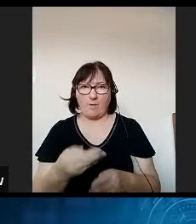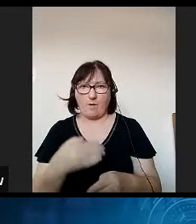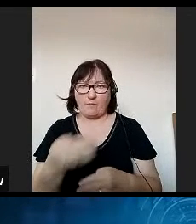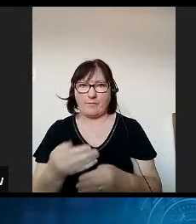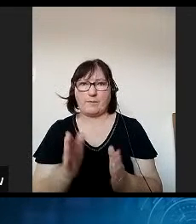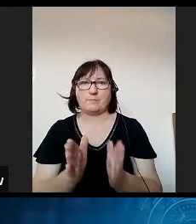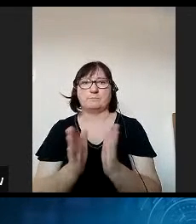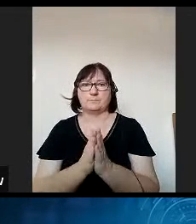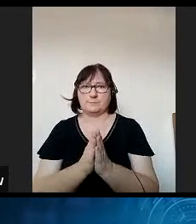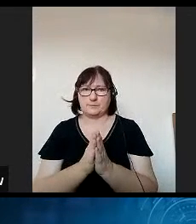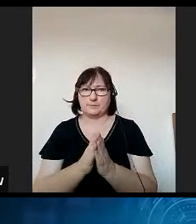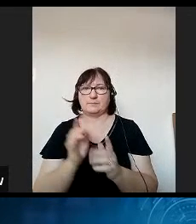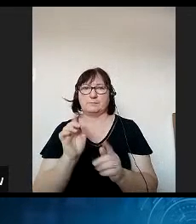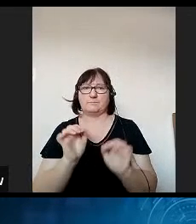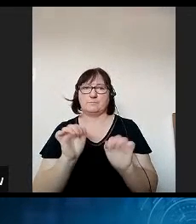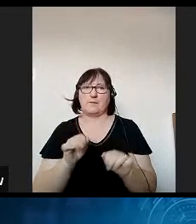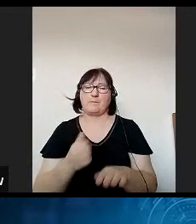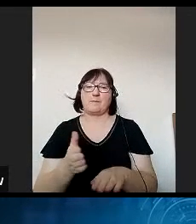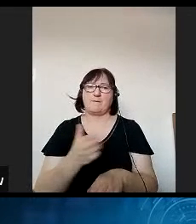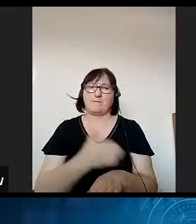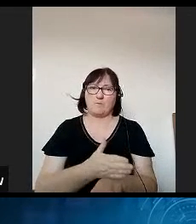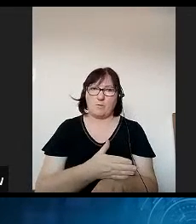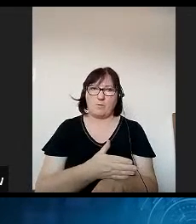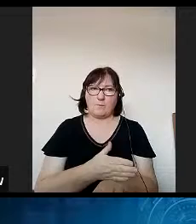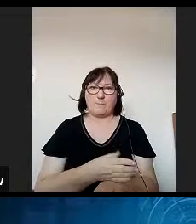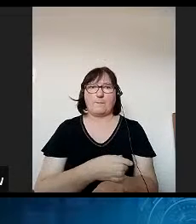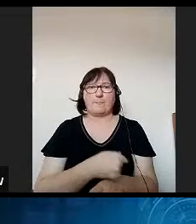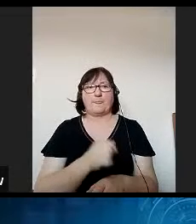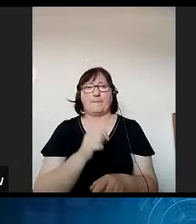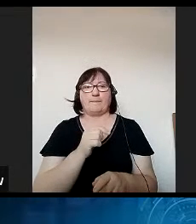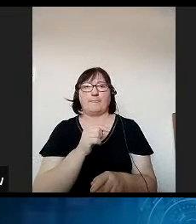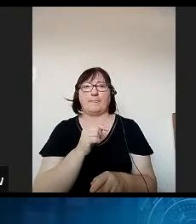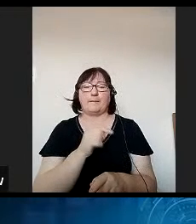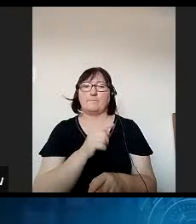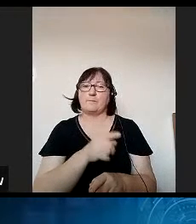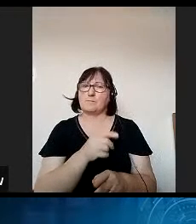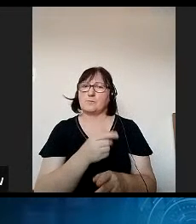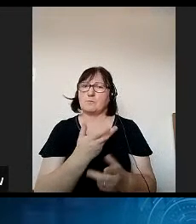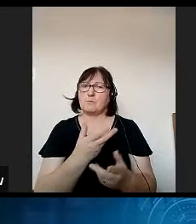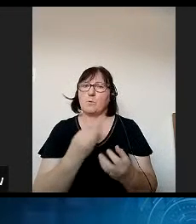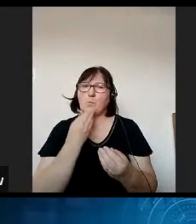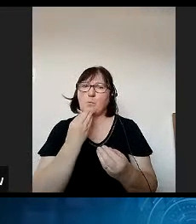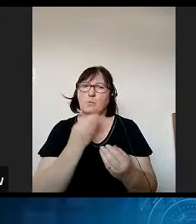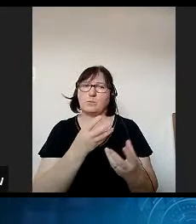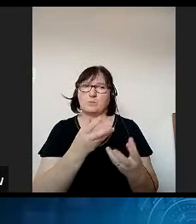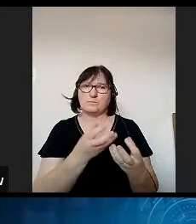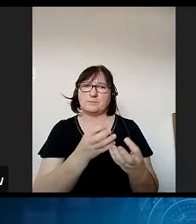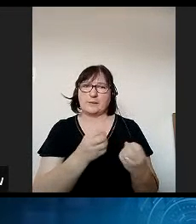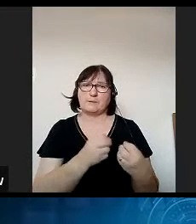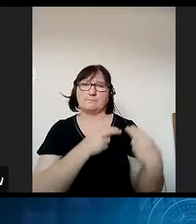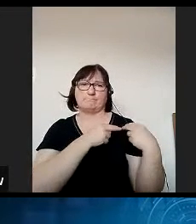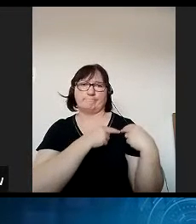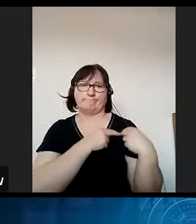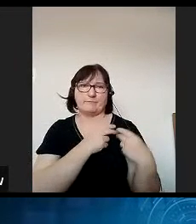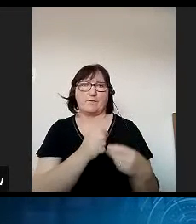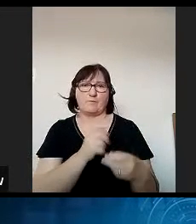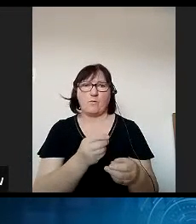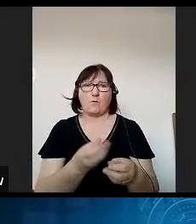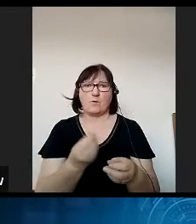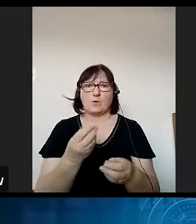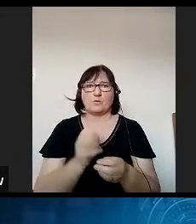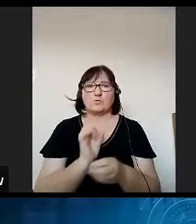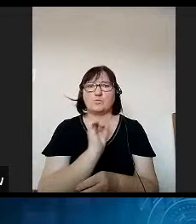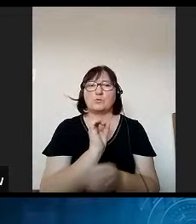customs officer be liable for storage charges with the carrier, since it was the customs officer's mistake that resulted